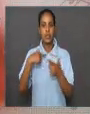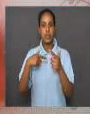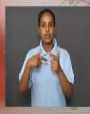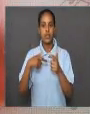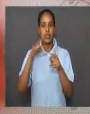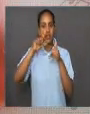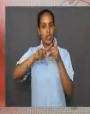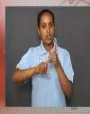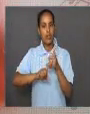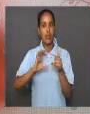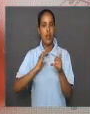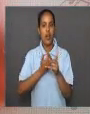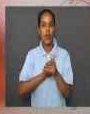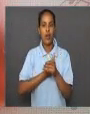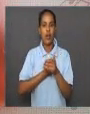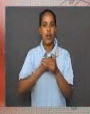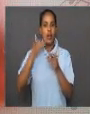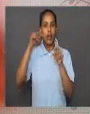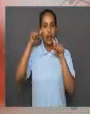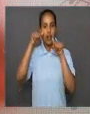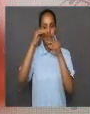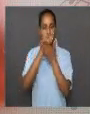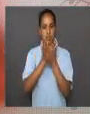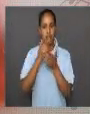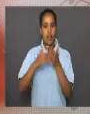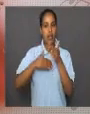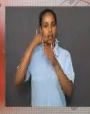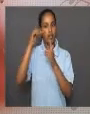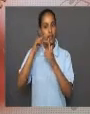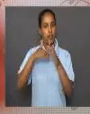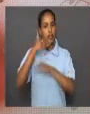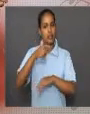This brings us to the end of our lesson for today.